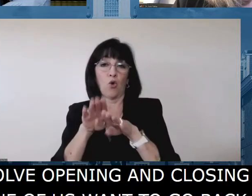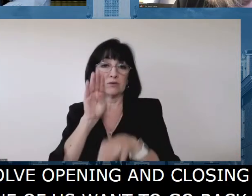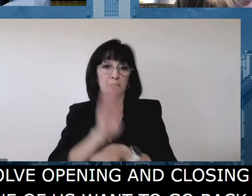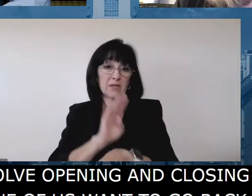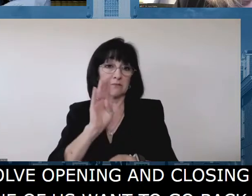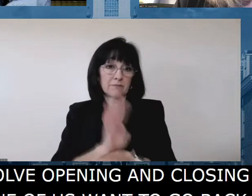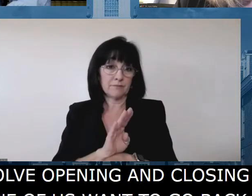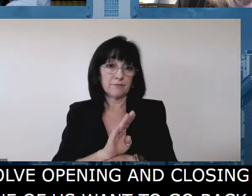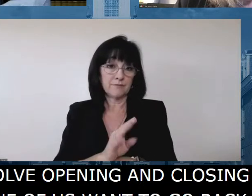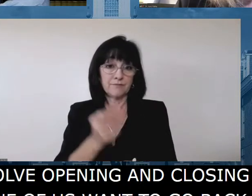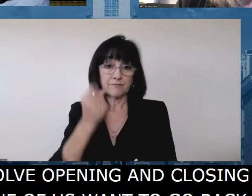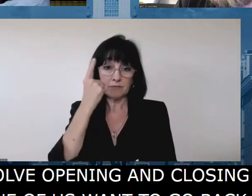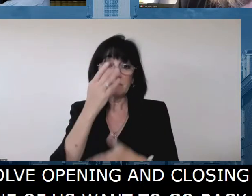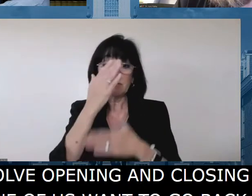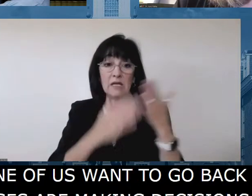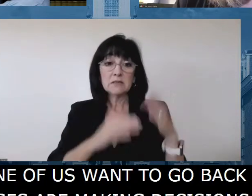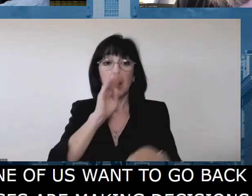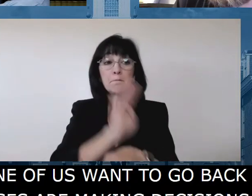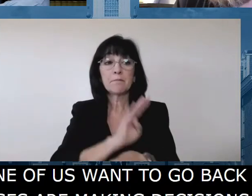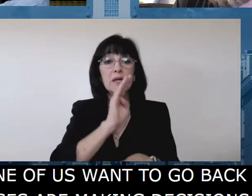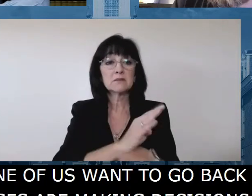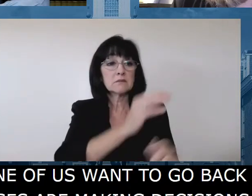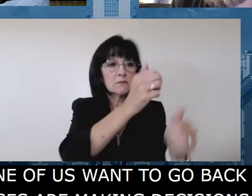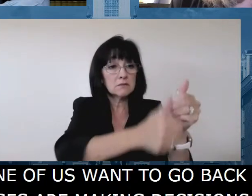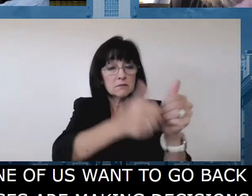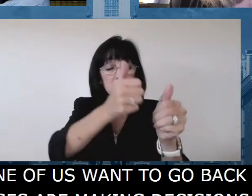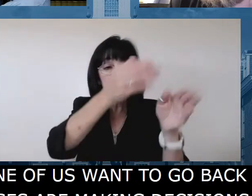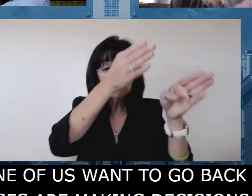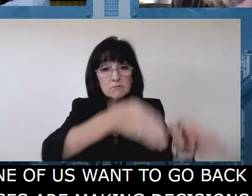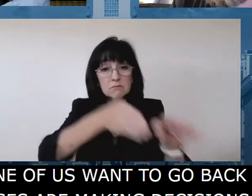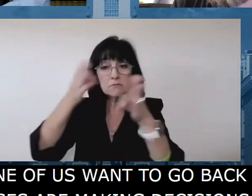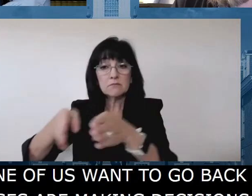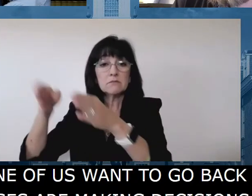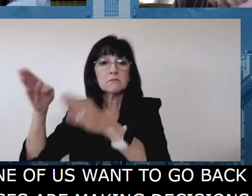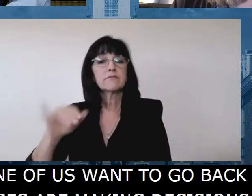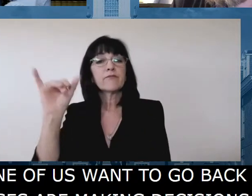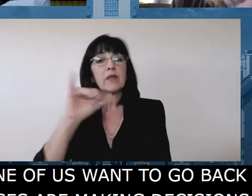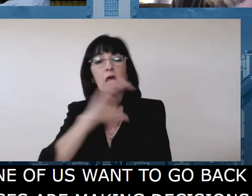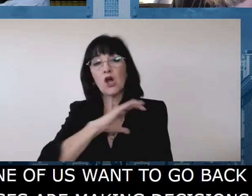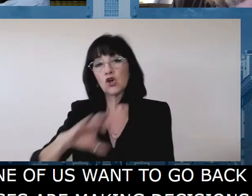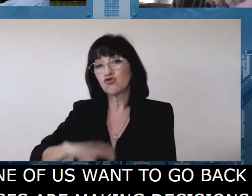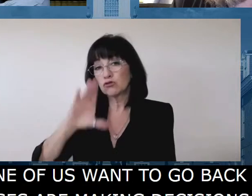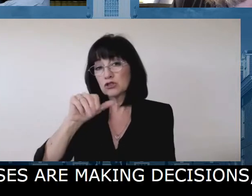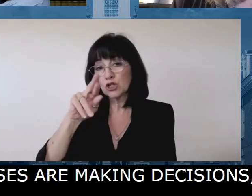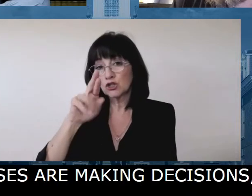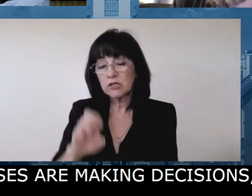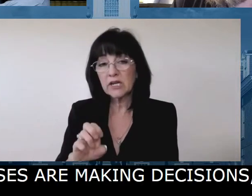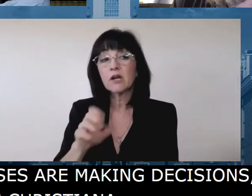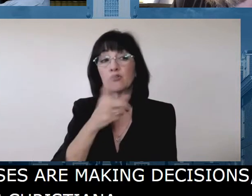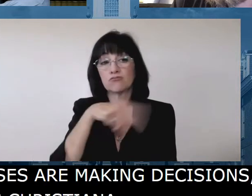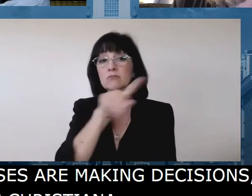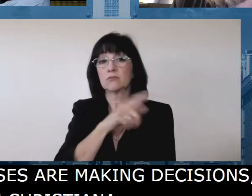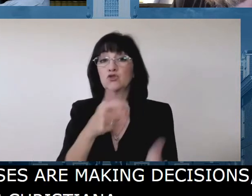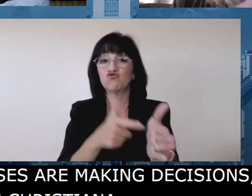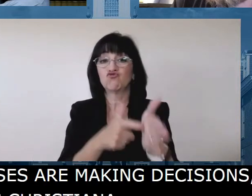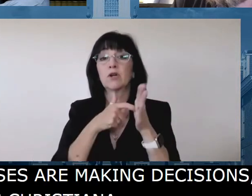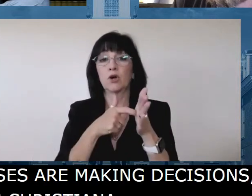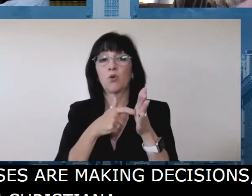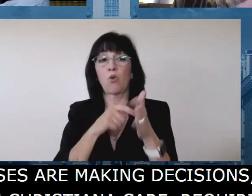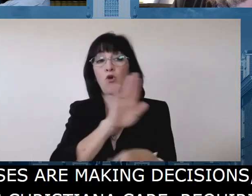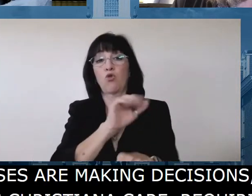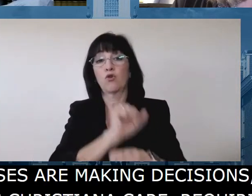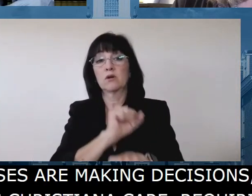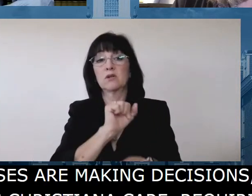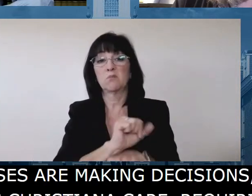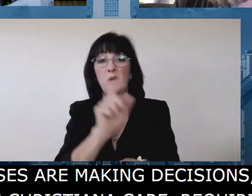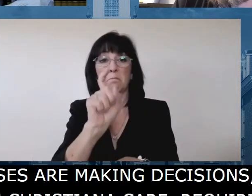making decisions. You heard of some of those employers, Christiana Care, requiring that their employees be vaccinated.